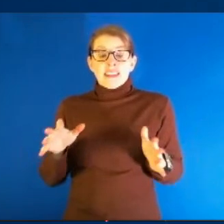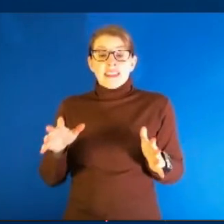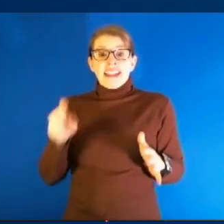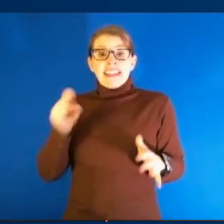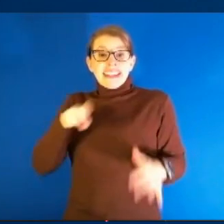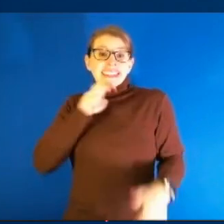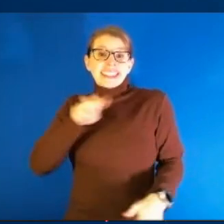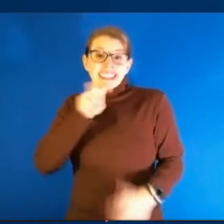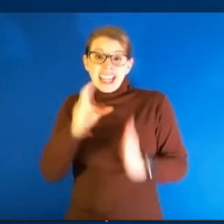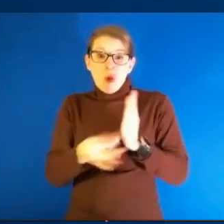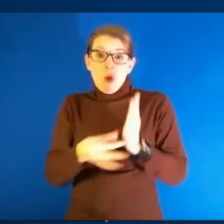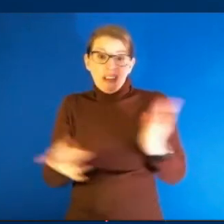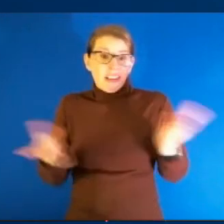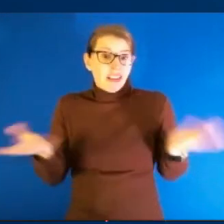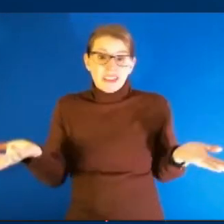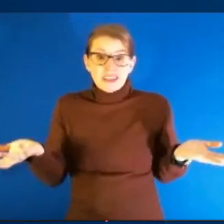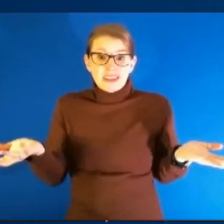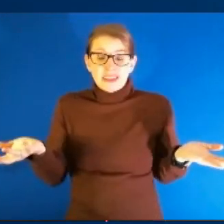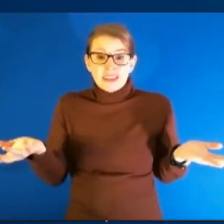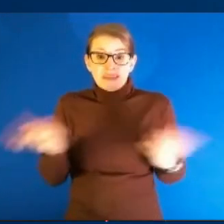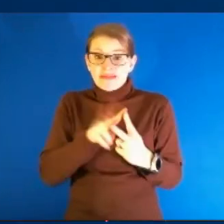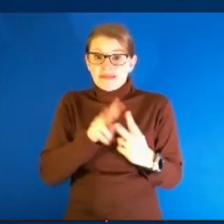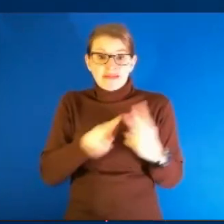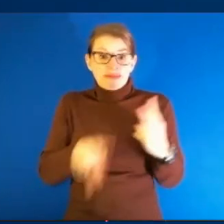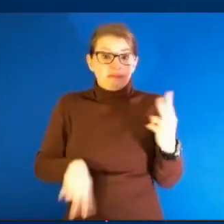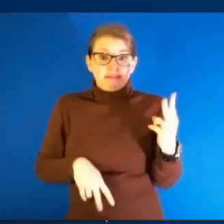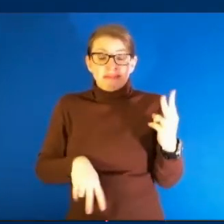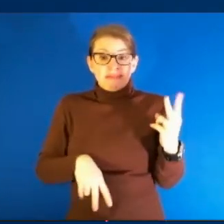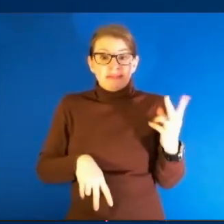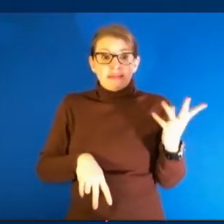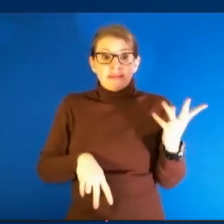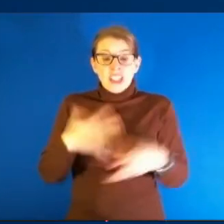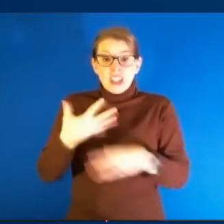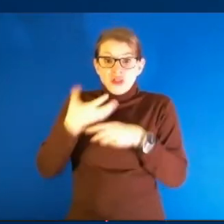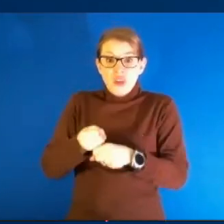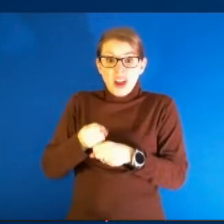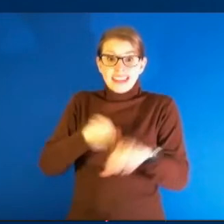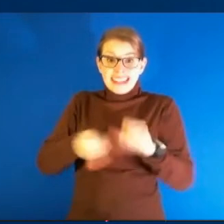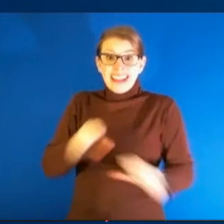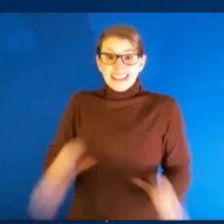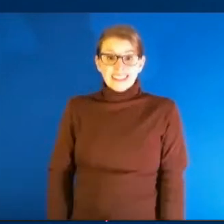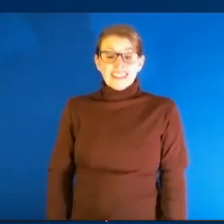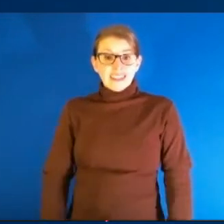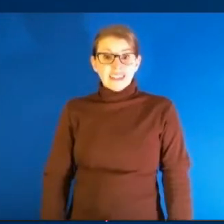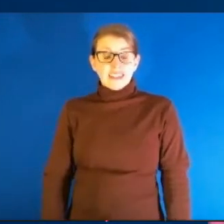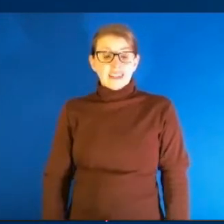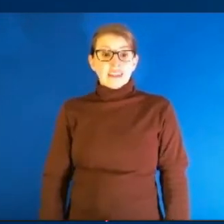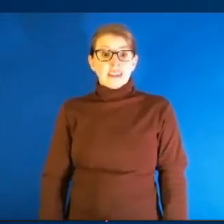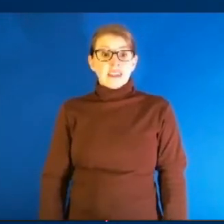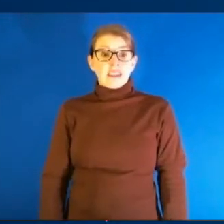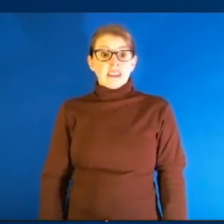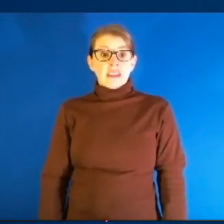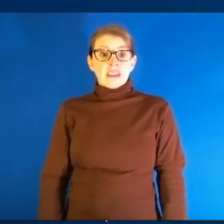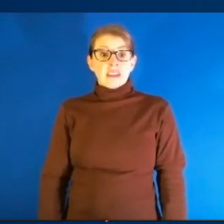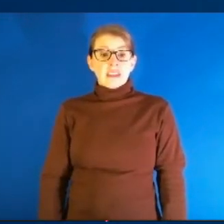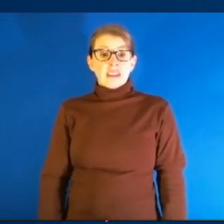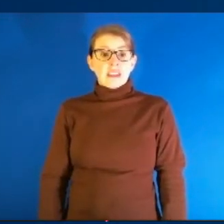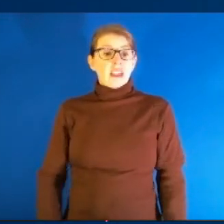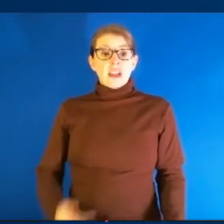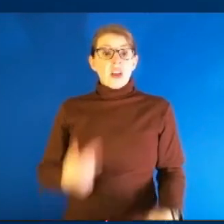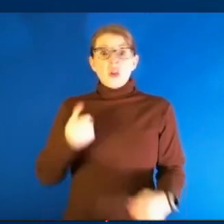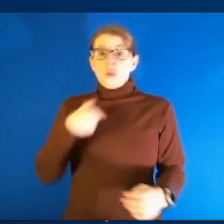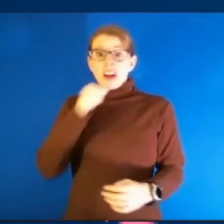and that's trust the science. We don't have some motivation. We're not making money